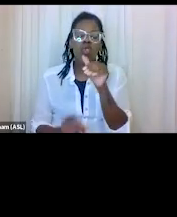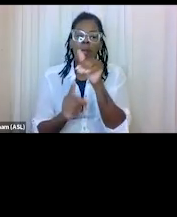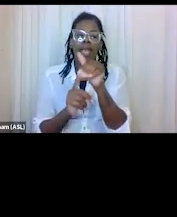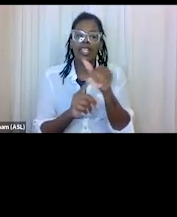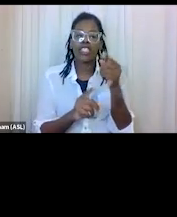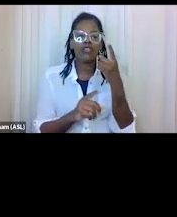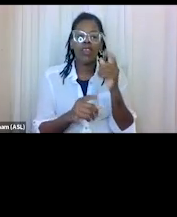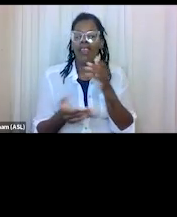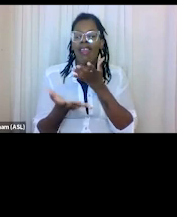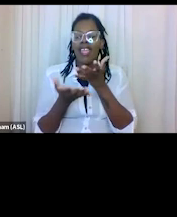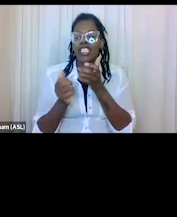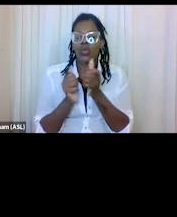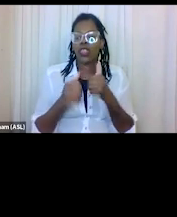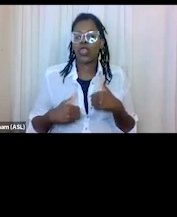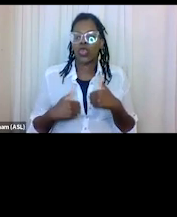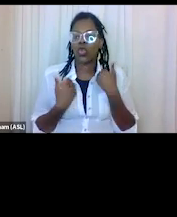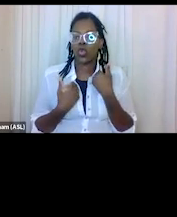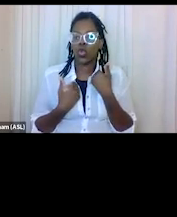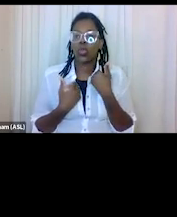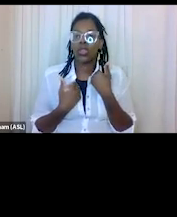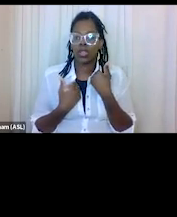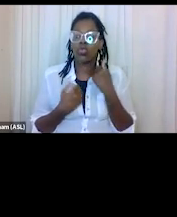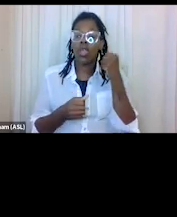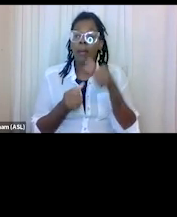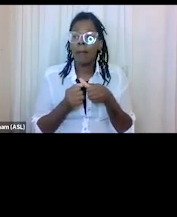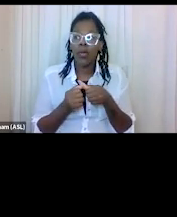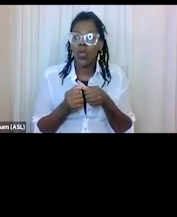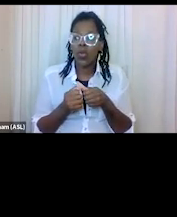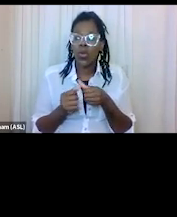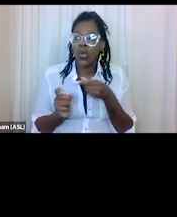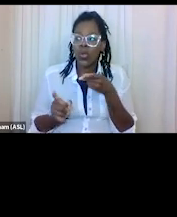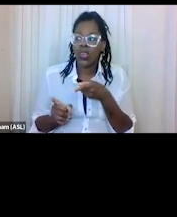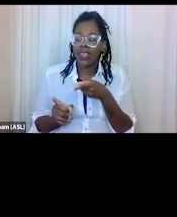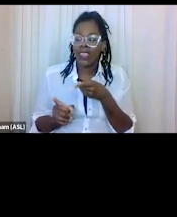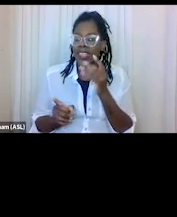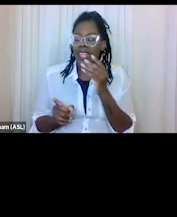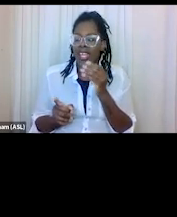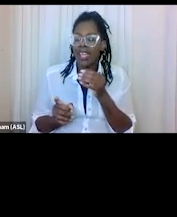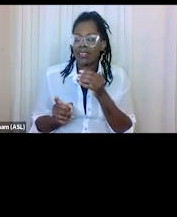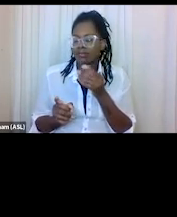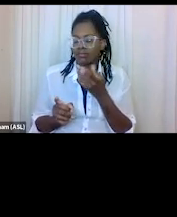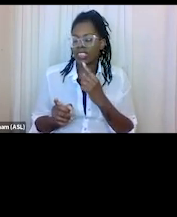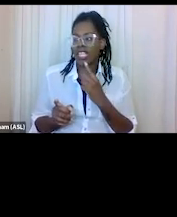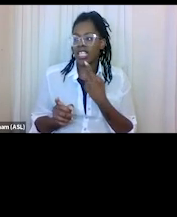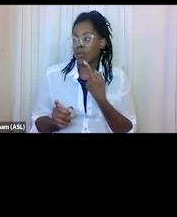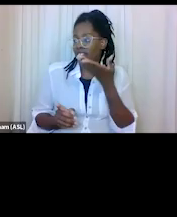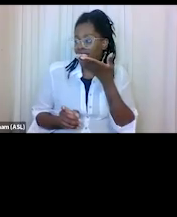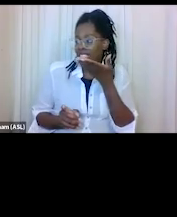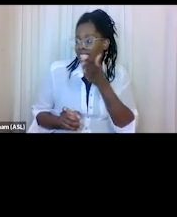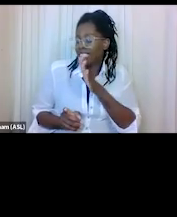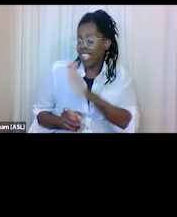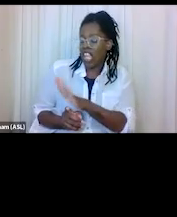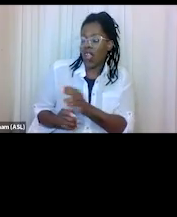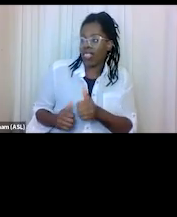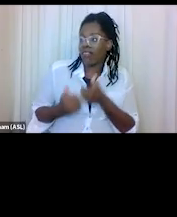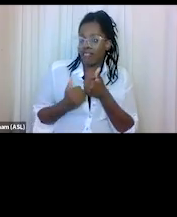with youth. So just reminding yourself or remembering that the young person is the expert of their life. So if you're a provider, you're not coming in